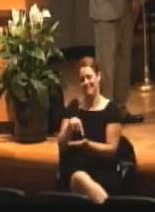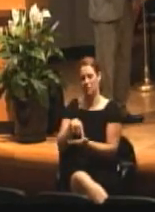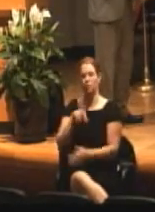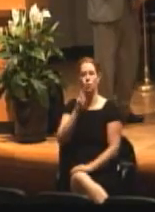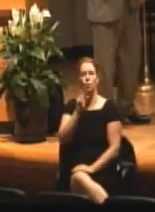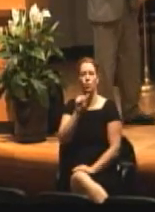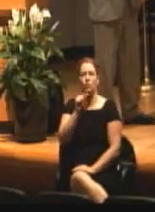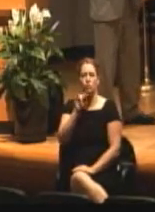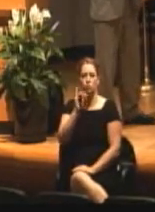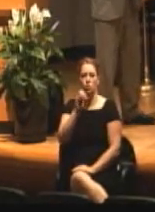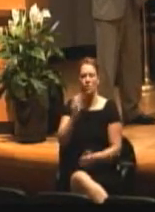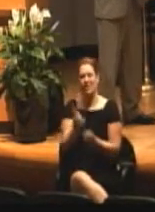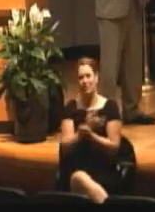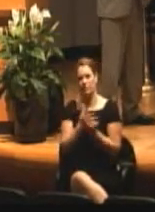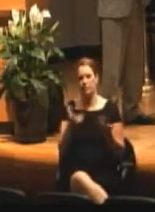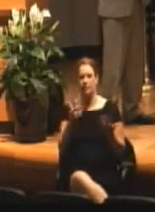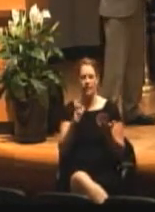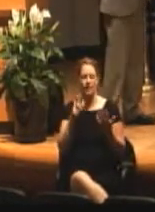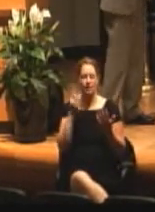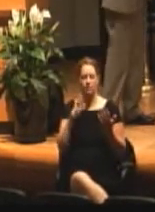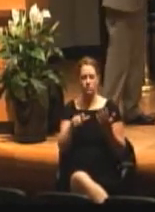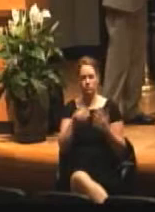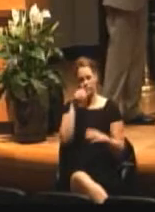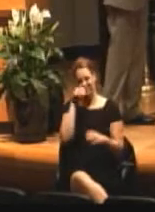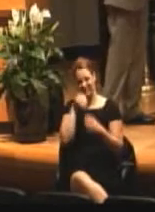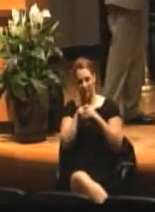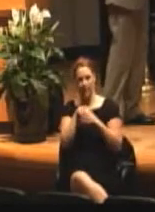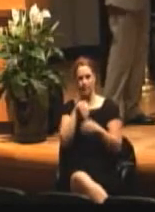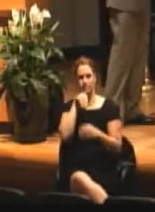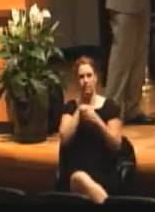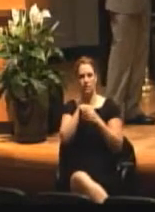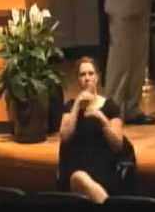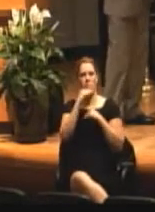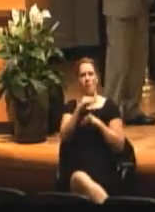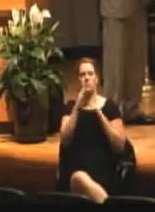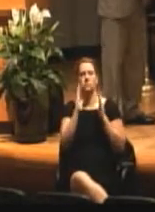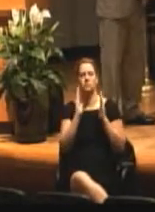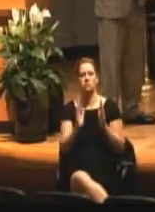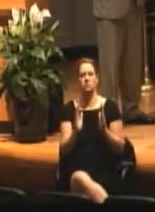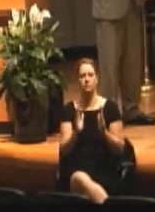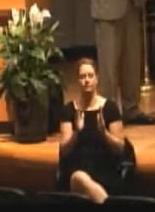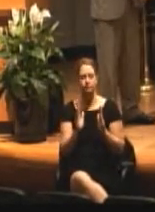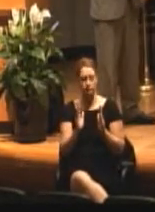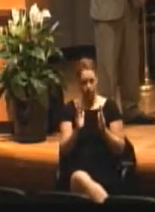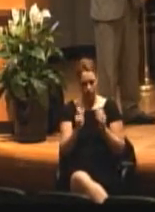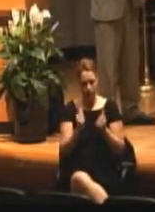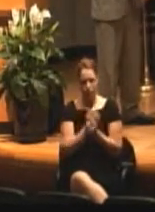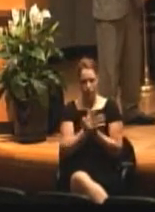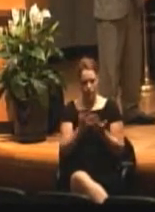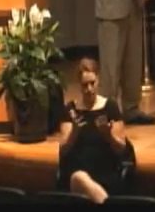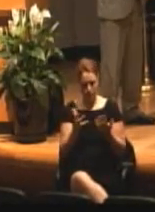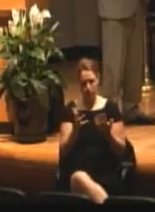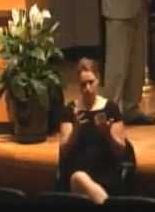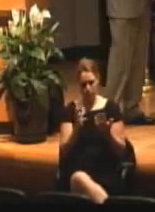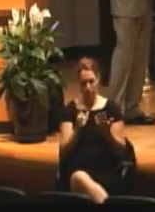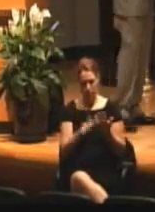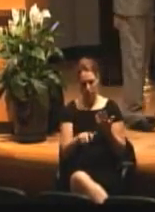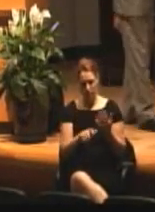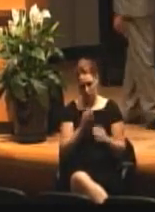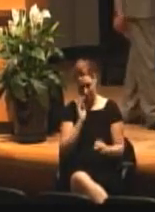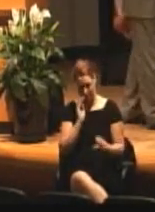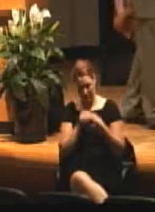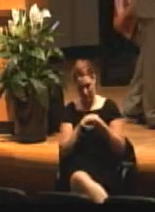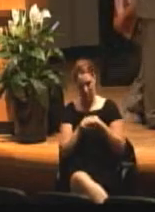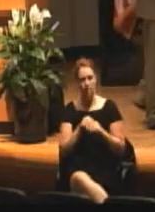box. Everything is, think of it as grids and boxes. You've got to fit into each separate category or each piece needs to fit to make that thing